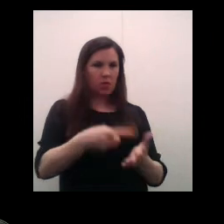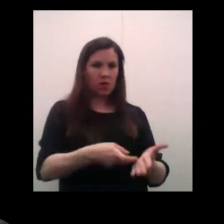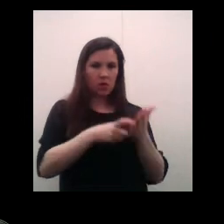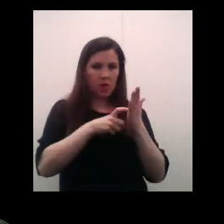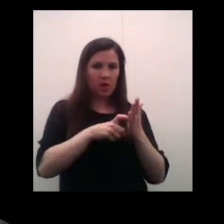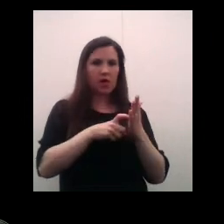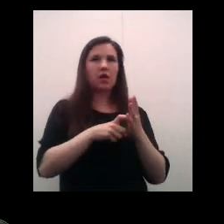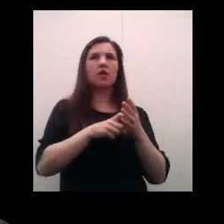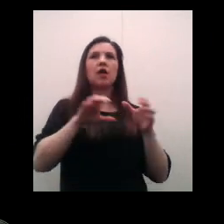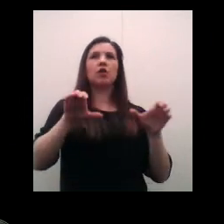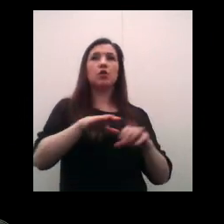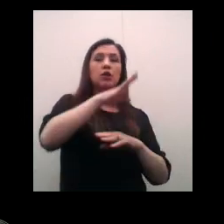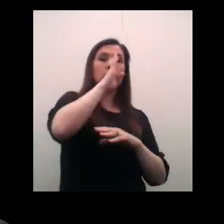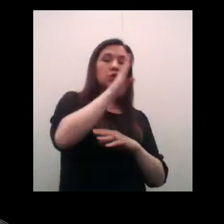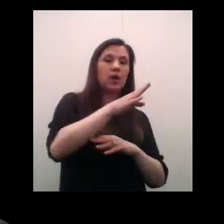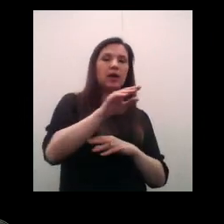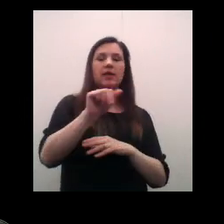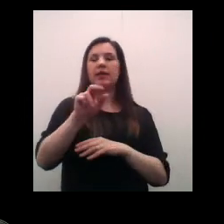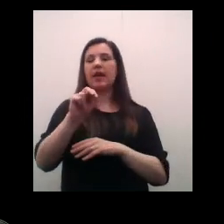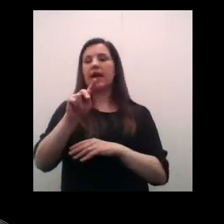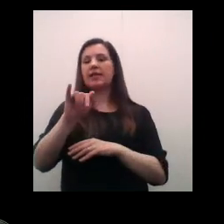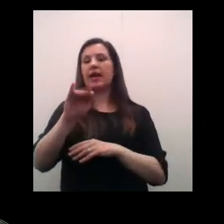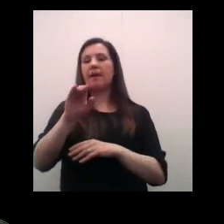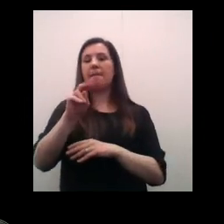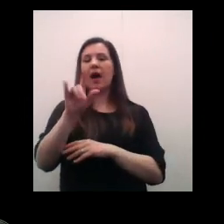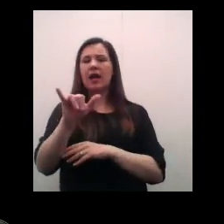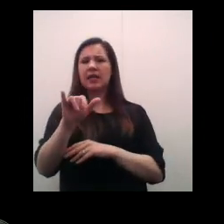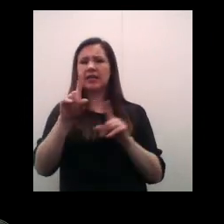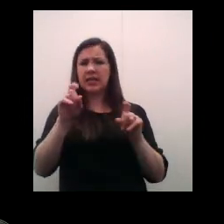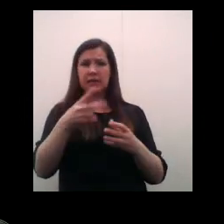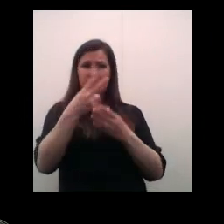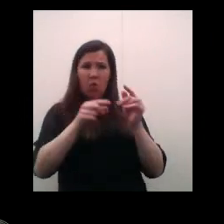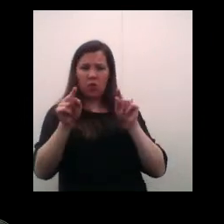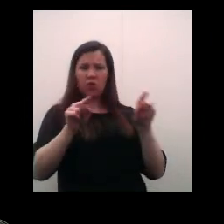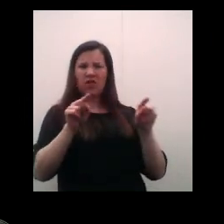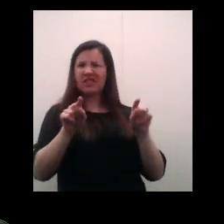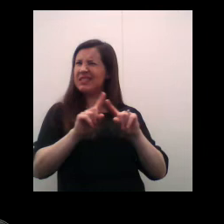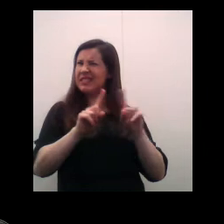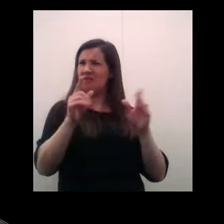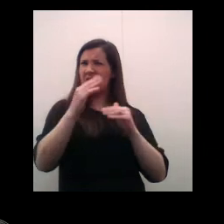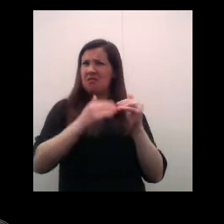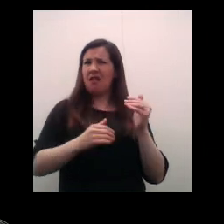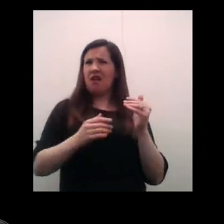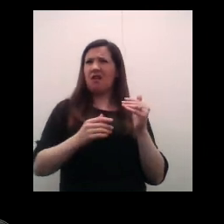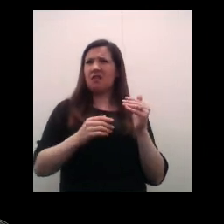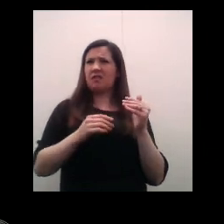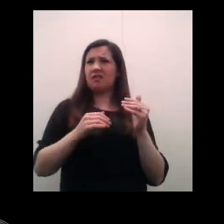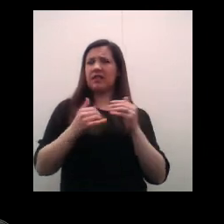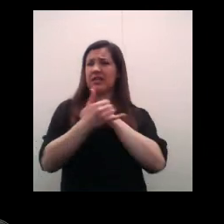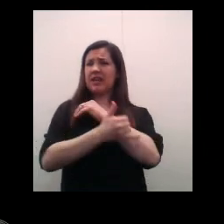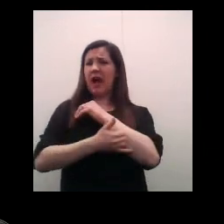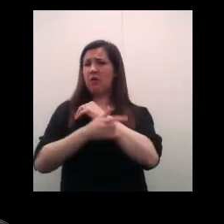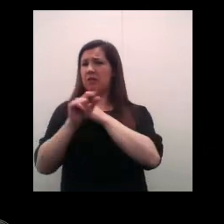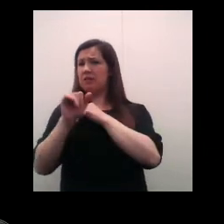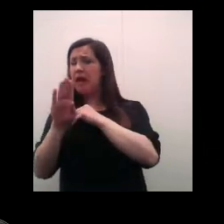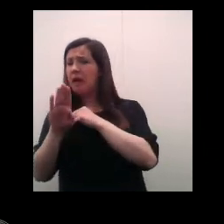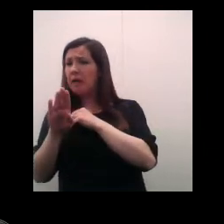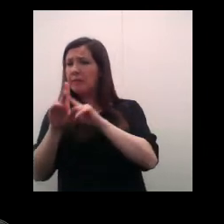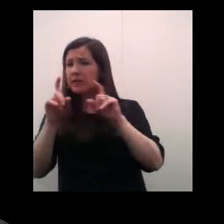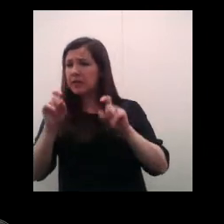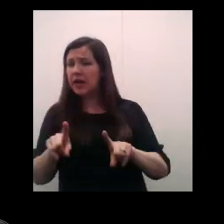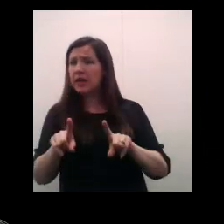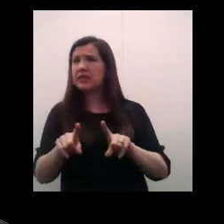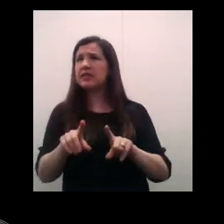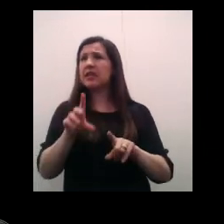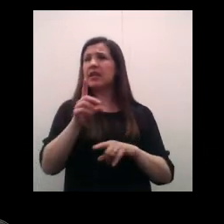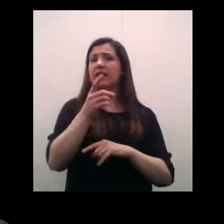doing both direct and antibody testing. I'm wondering, do they differ than the ones that we see in the county's lab? And Dr.